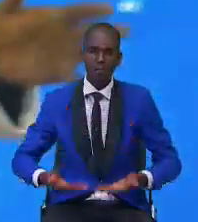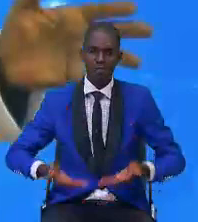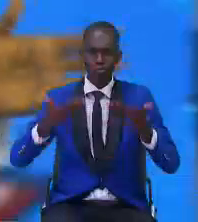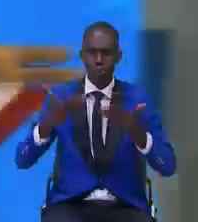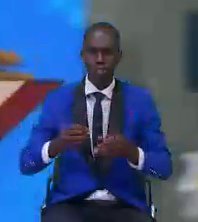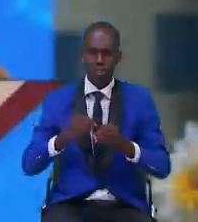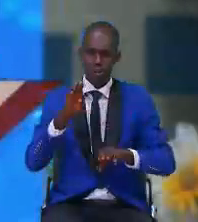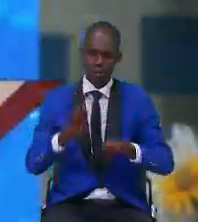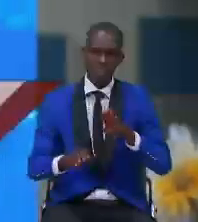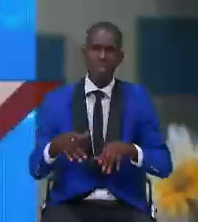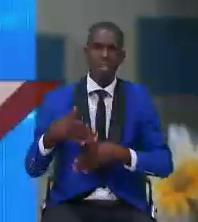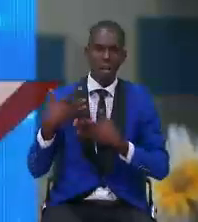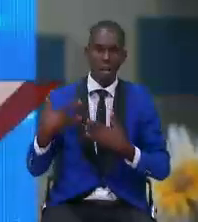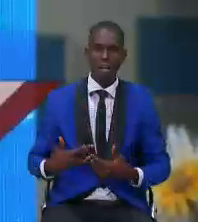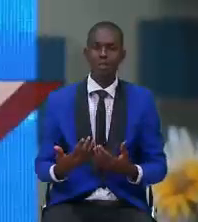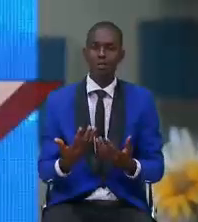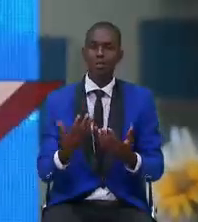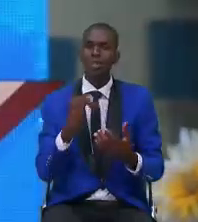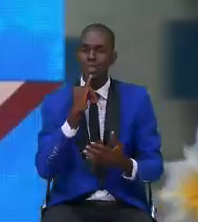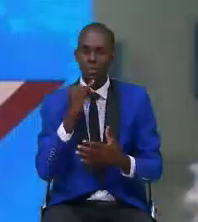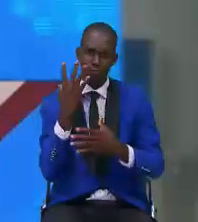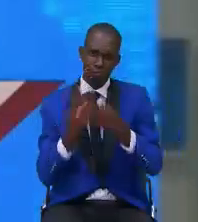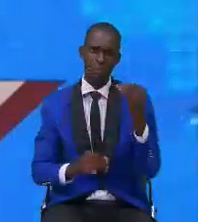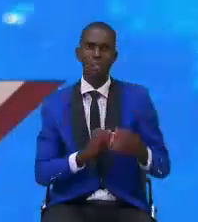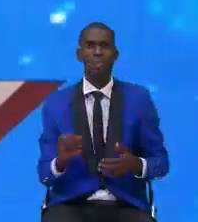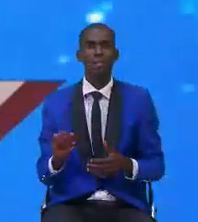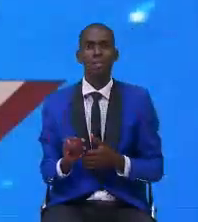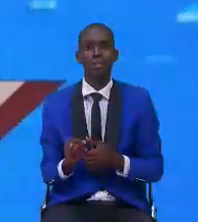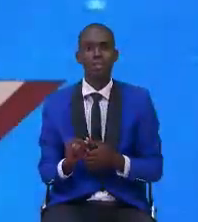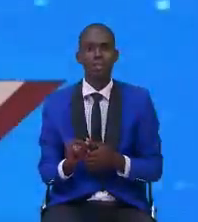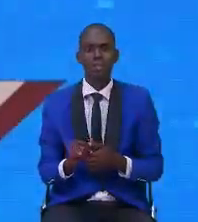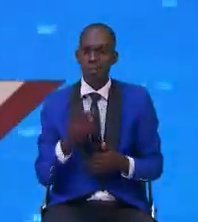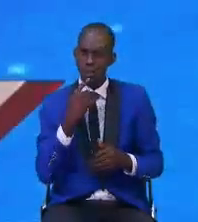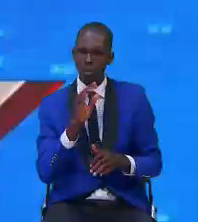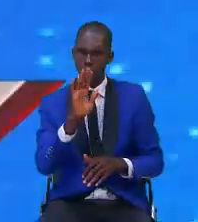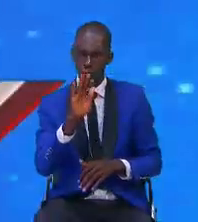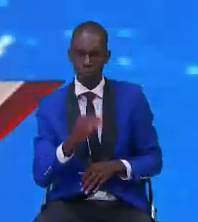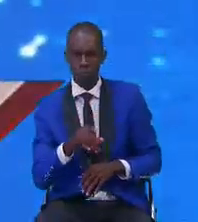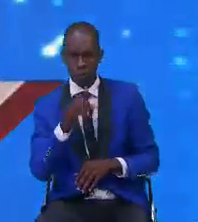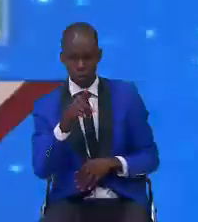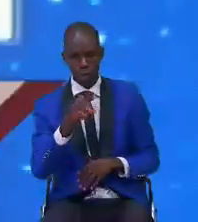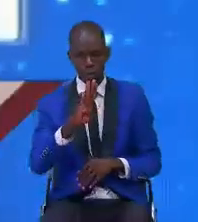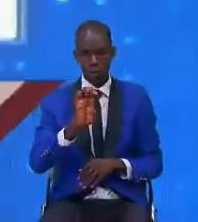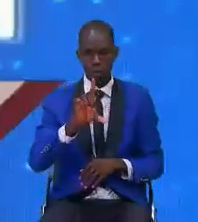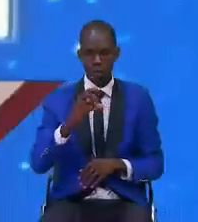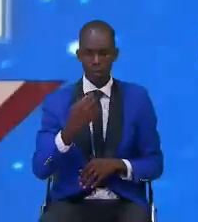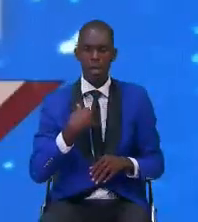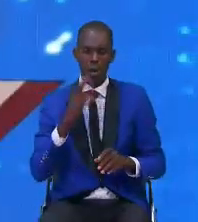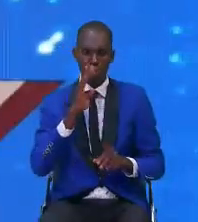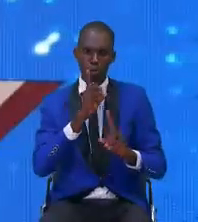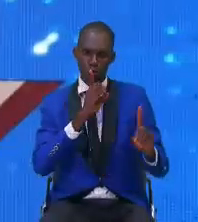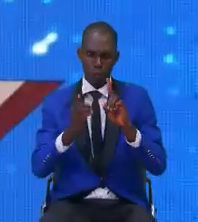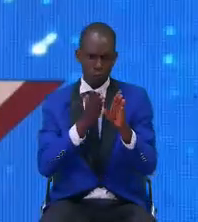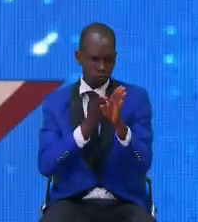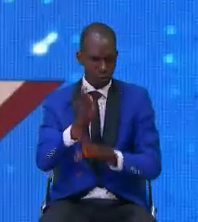art weighed in the balances and art found wanting. Thou art weighed. He said, Belshazzar, you